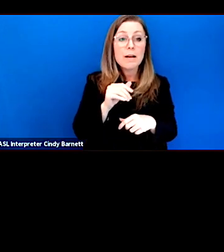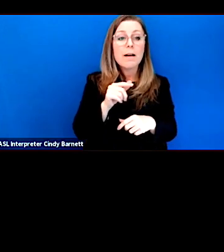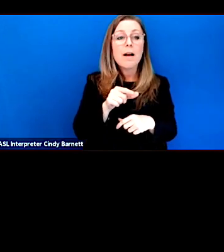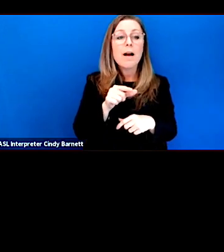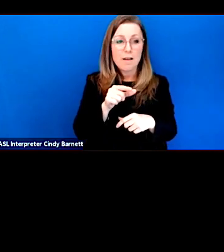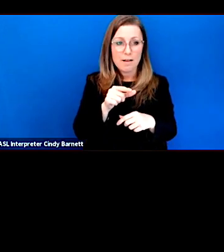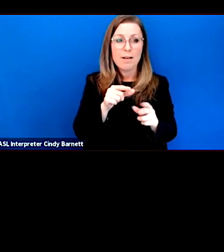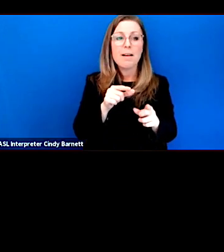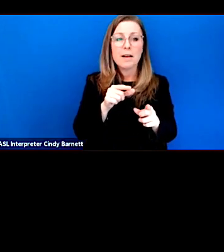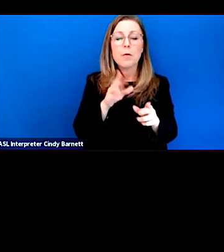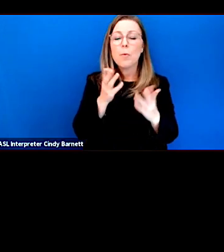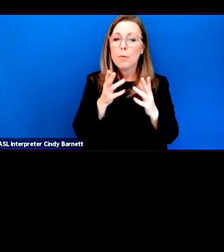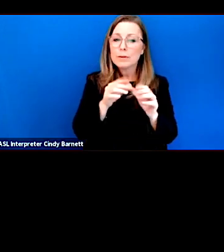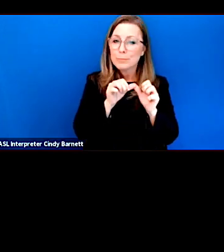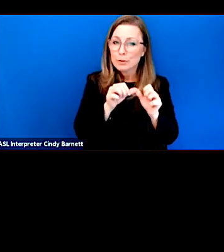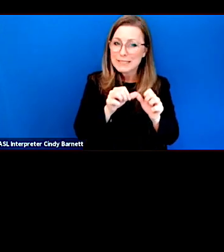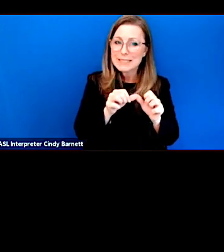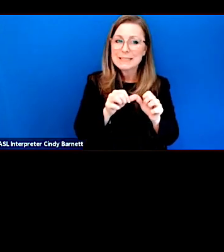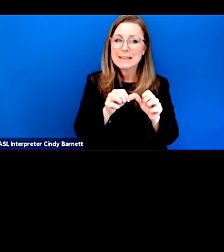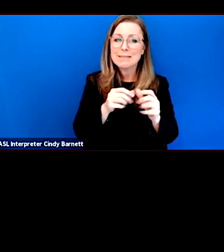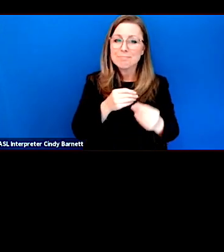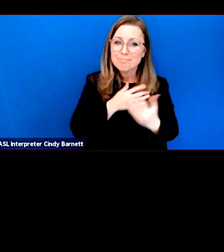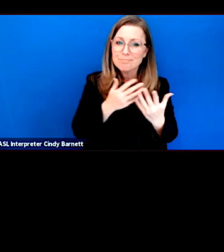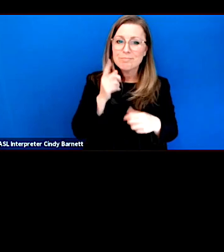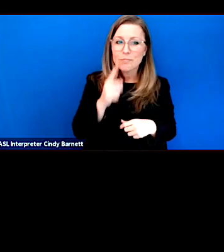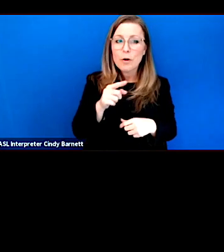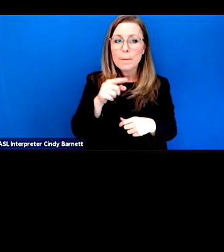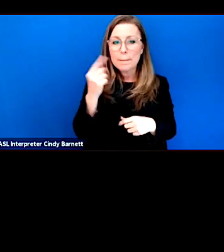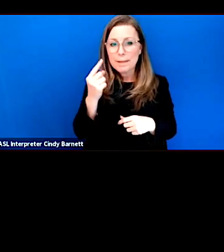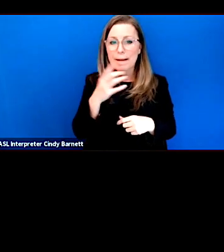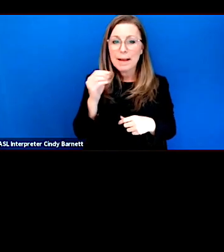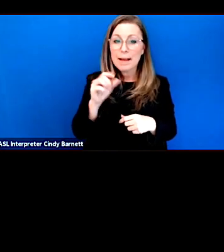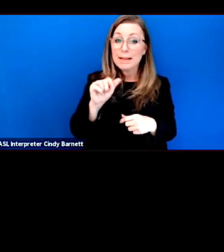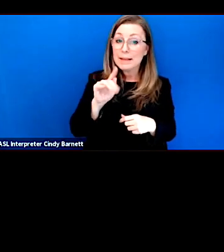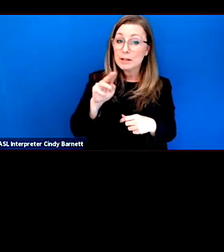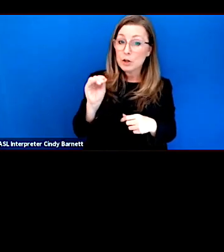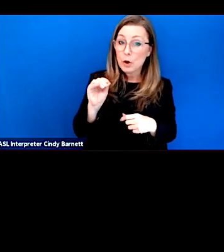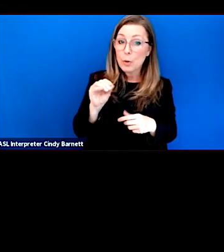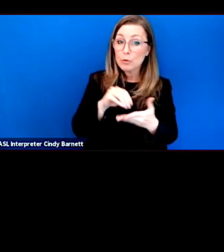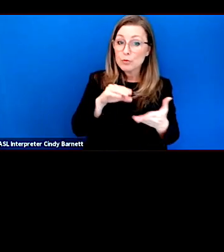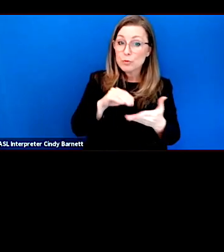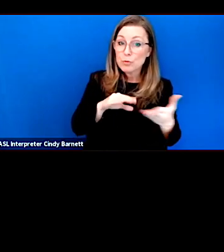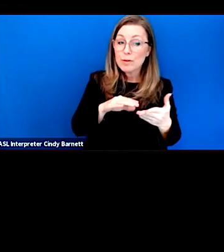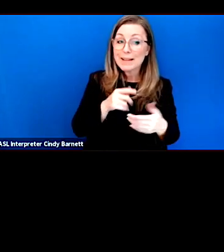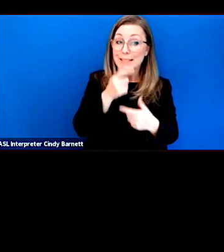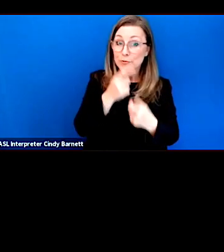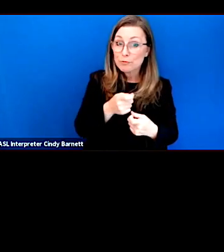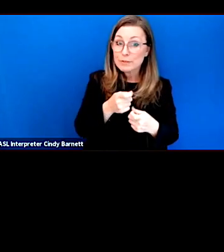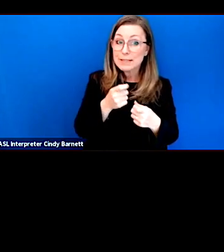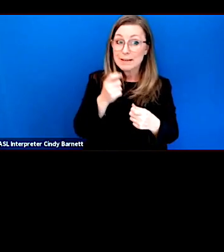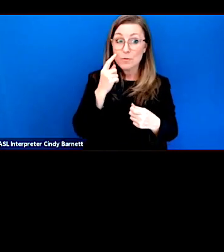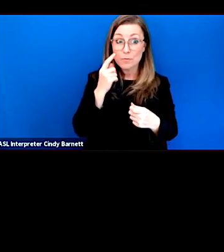Latino students. And this is interesting to me because although it doesn't explicitly say women of color,